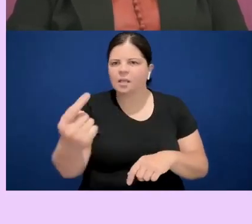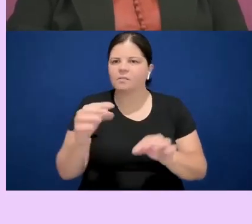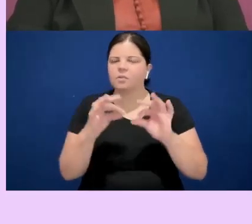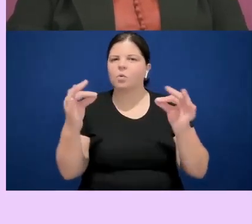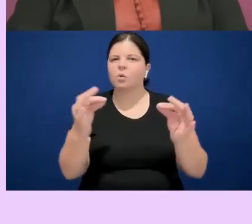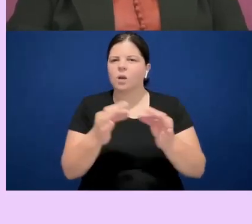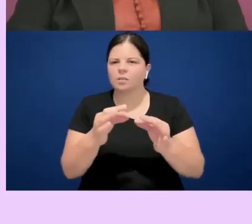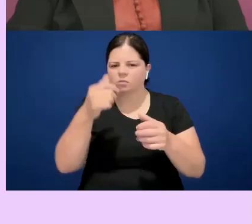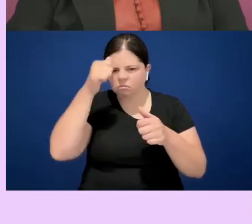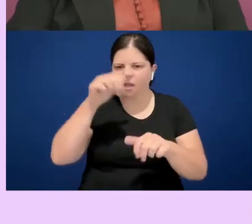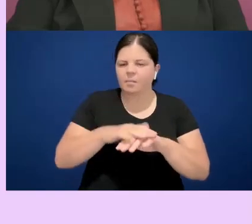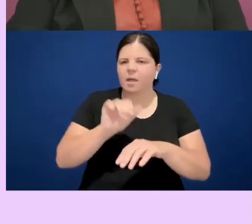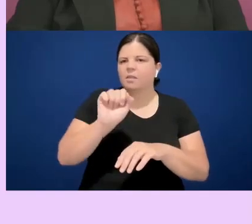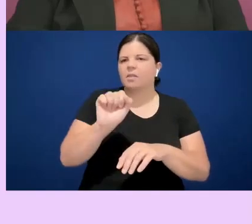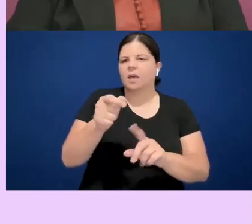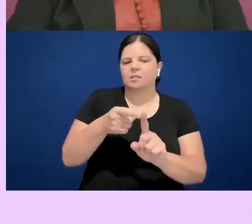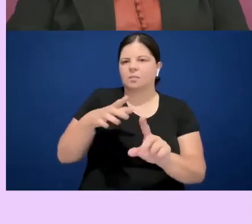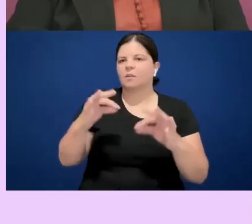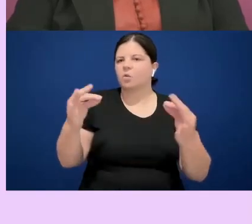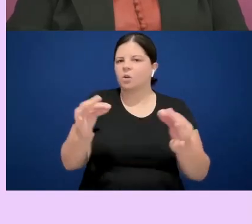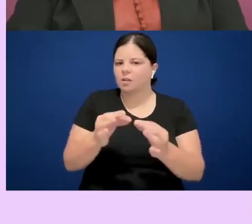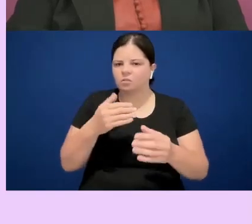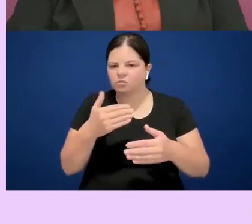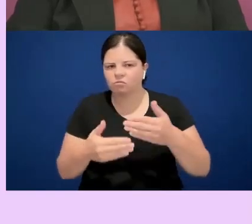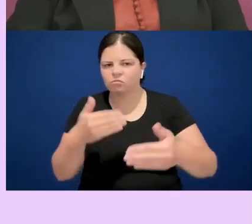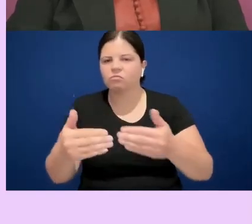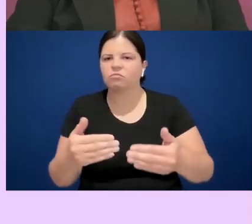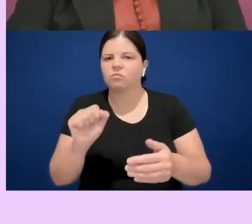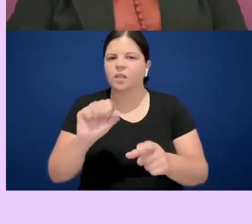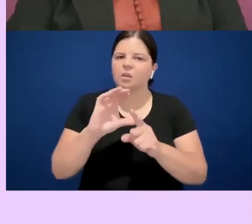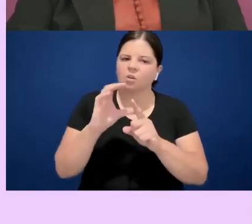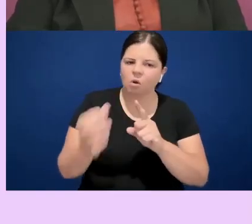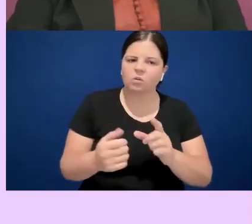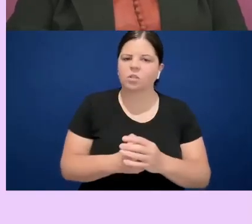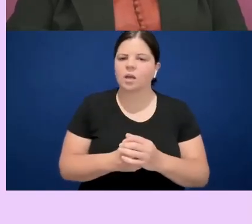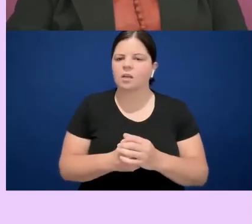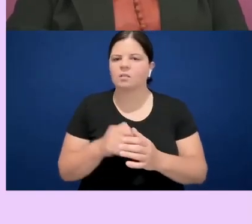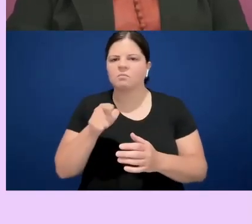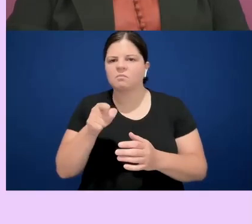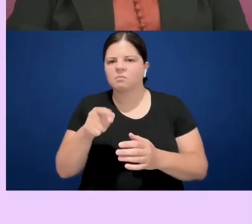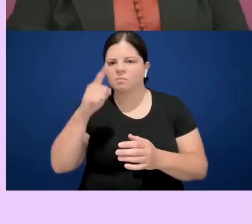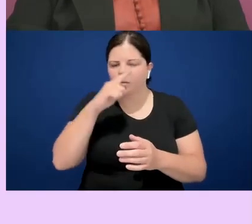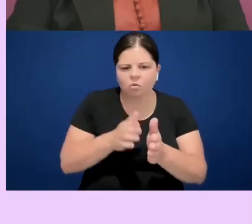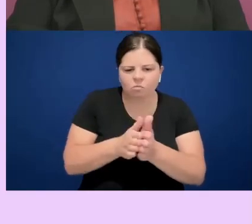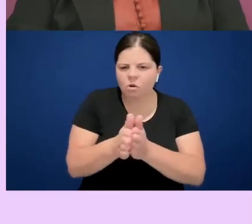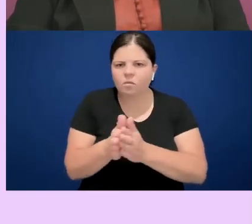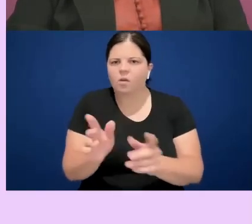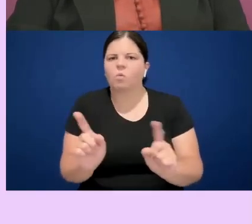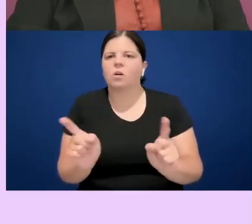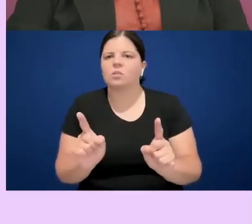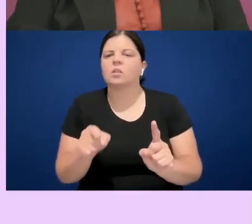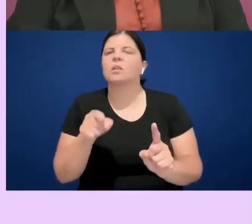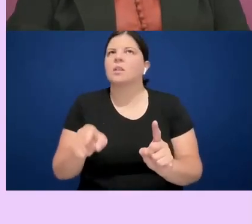how their particular organisation works, what the culture is like and what motivates their people, provides a